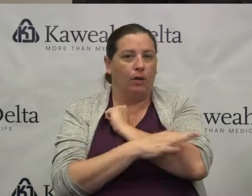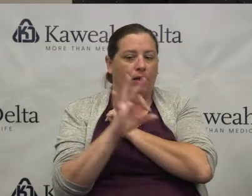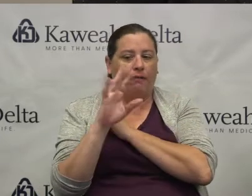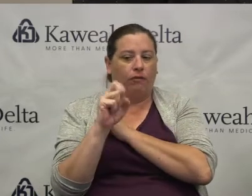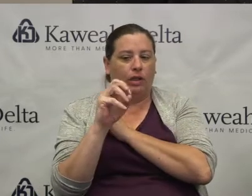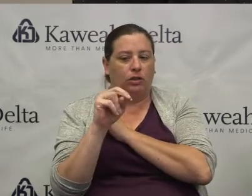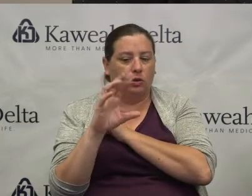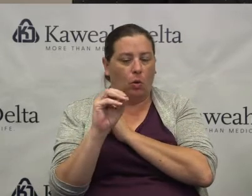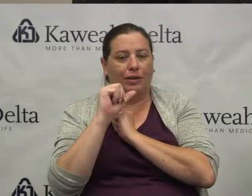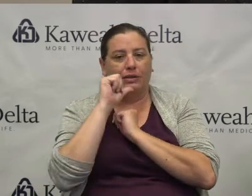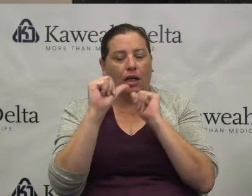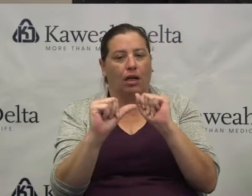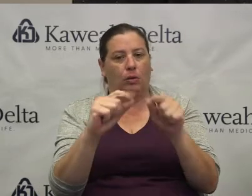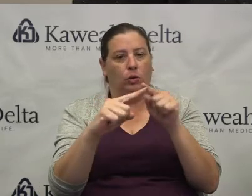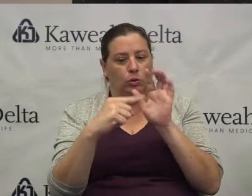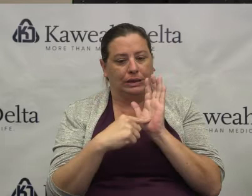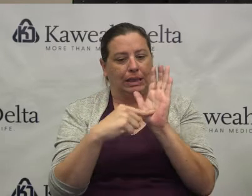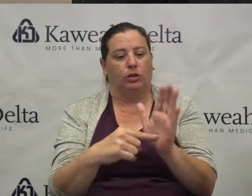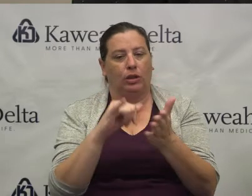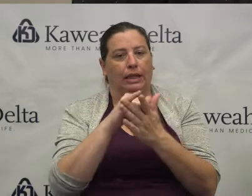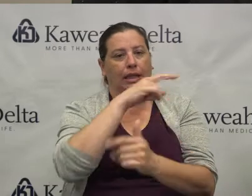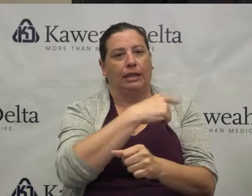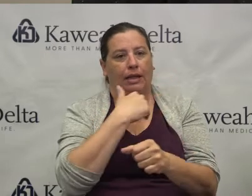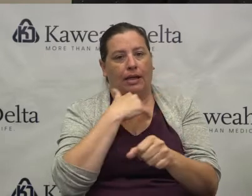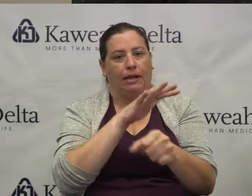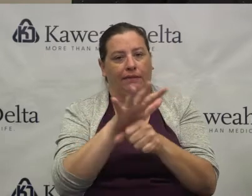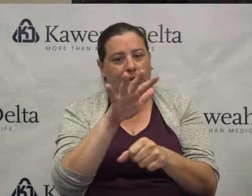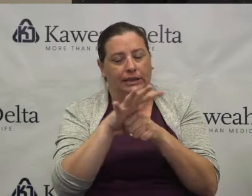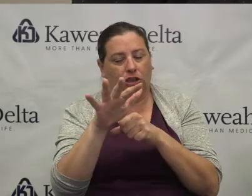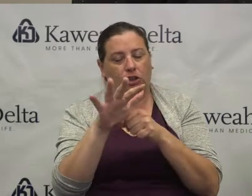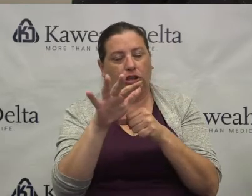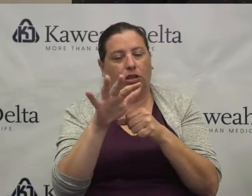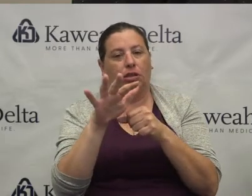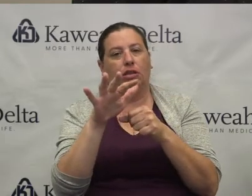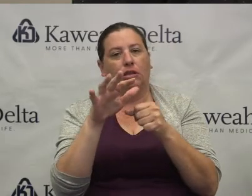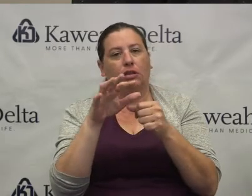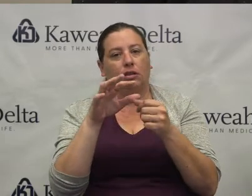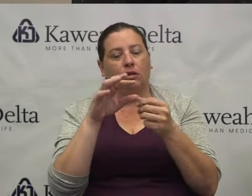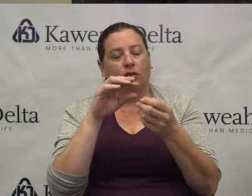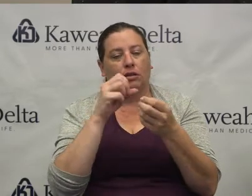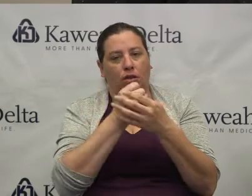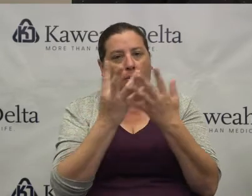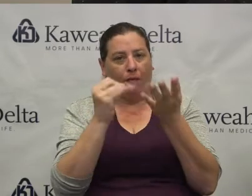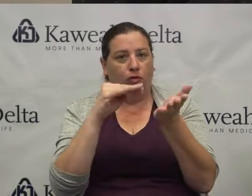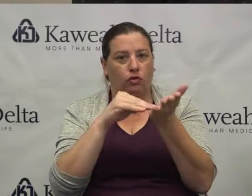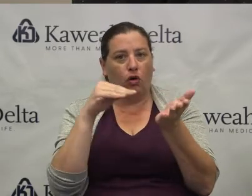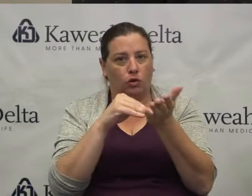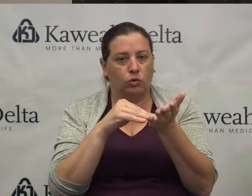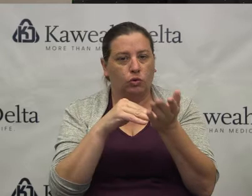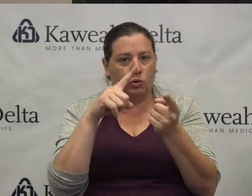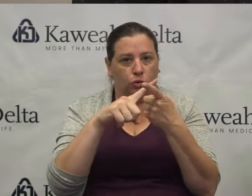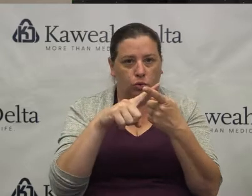to demonstrate that it had a sufficient number of physicians to be able to staff those beds. And certainly,